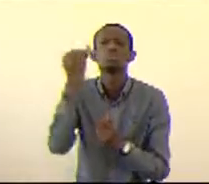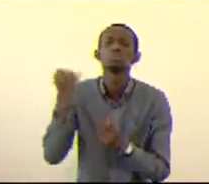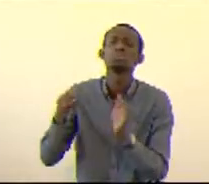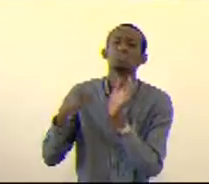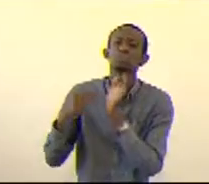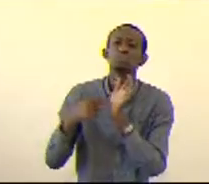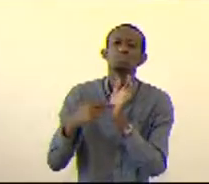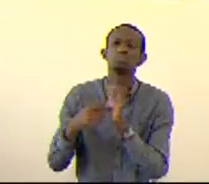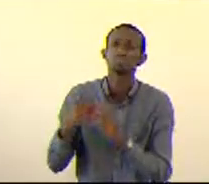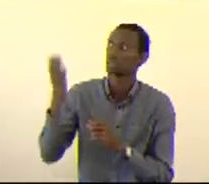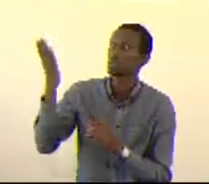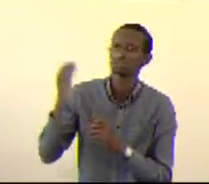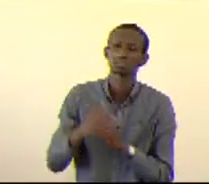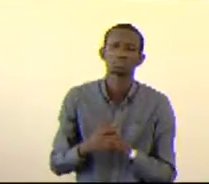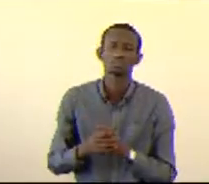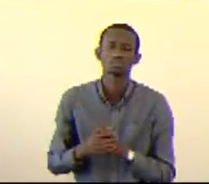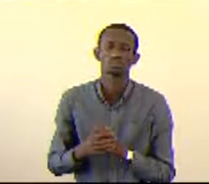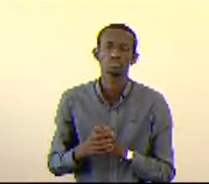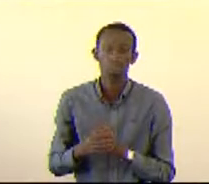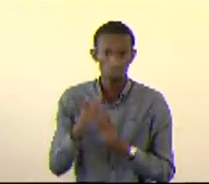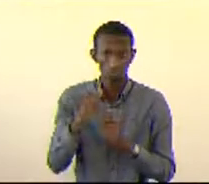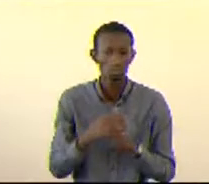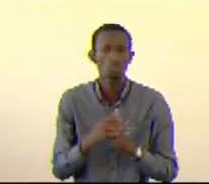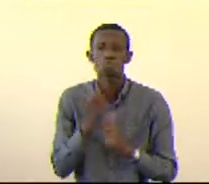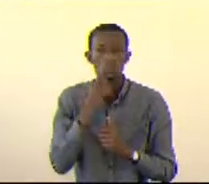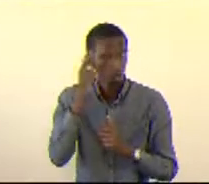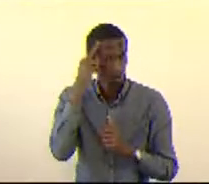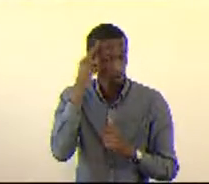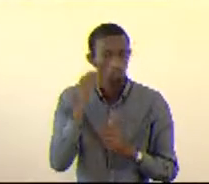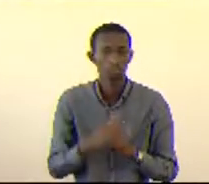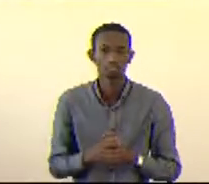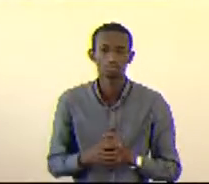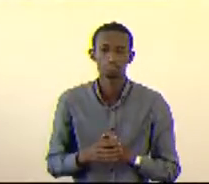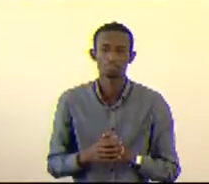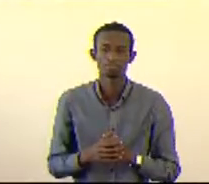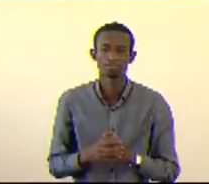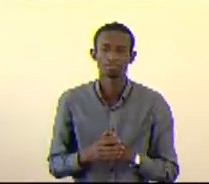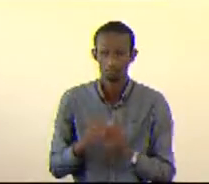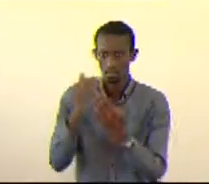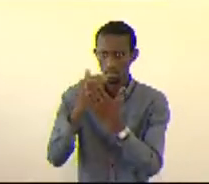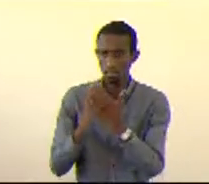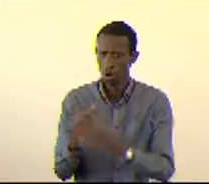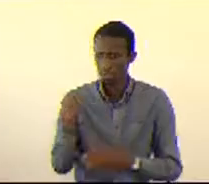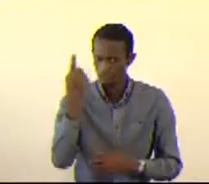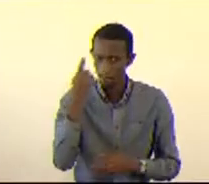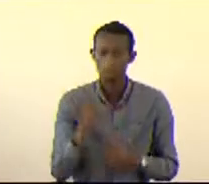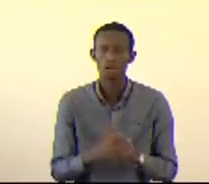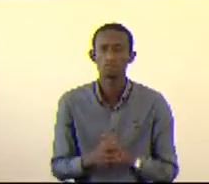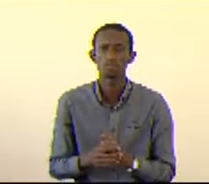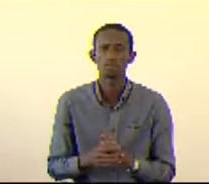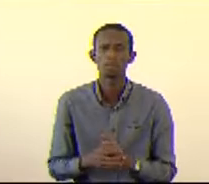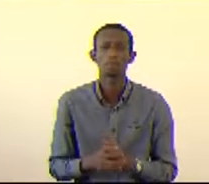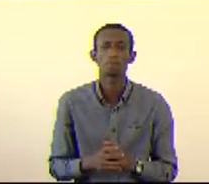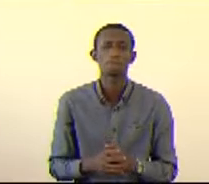Good. The key things to remember here are, one, during change of state,